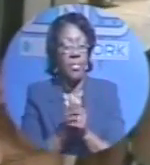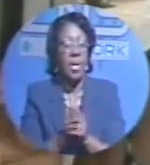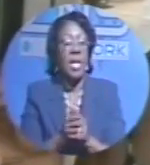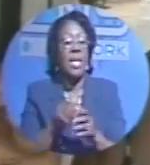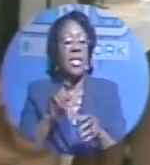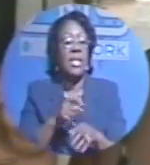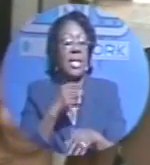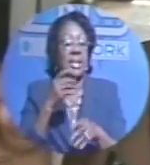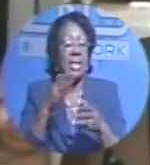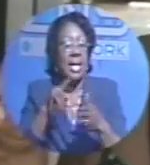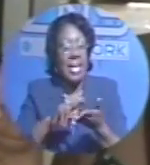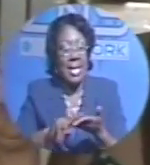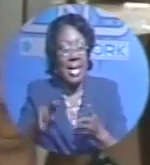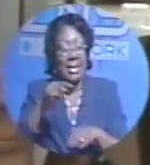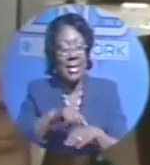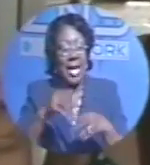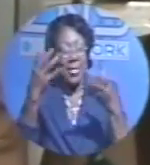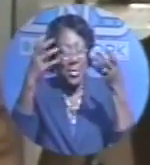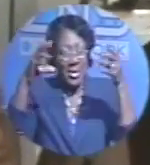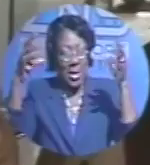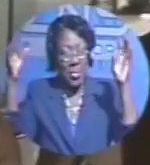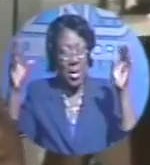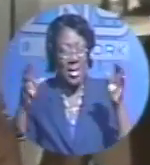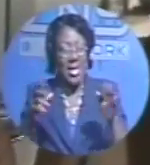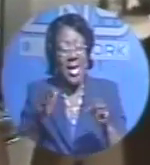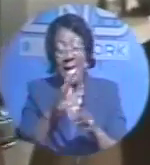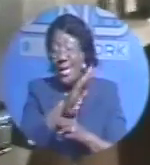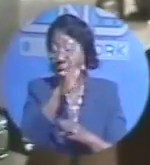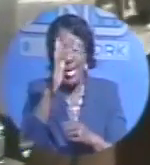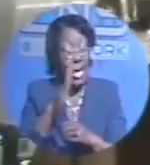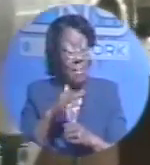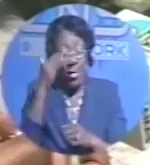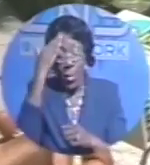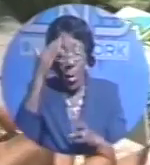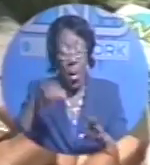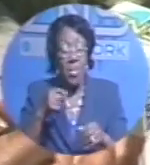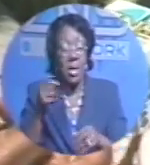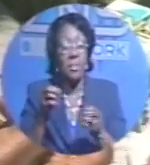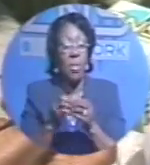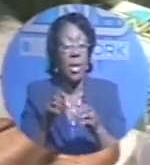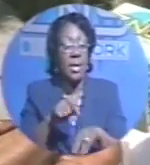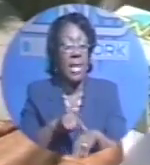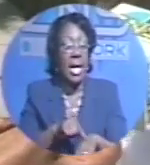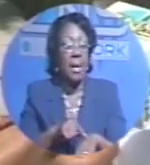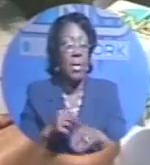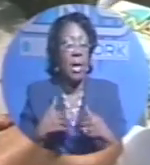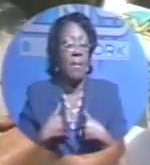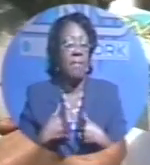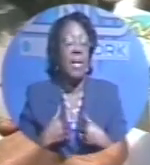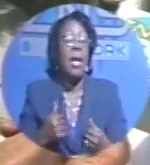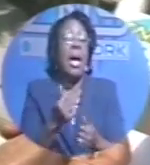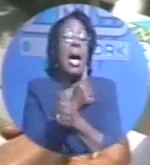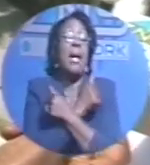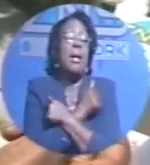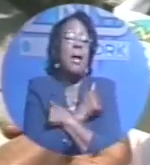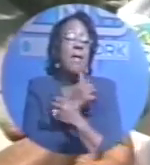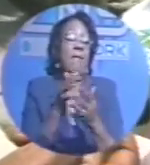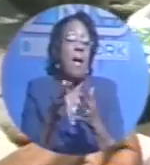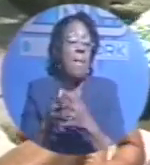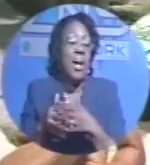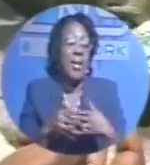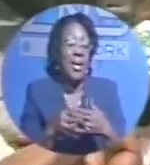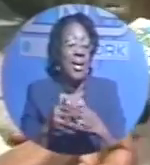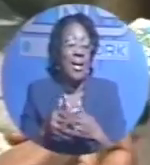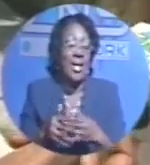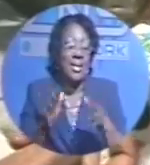a nice time to celebrate because you never know how much longer you'll have to celebrate your independence. I love America. It's an amazing place.